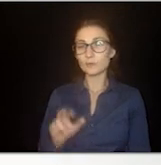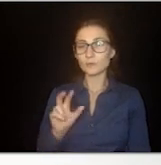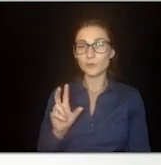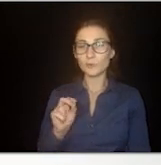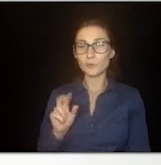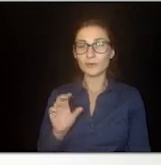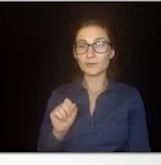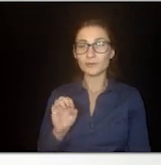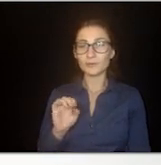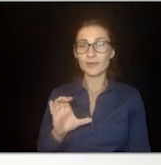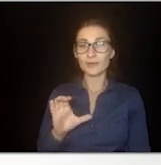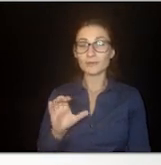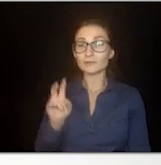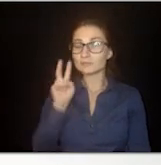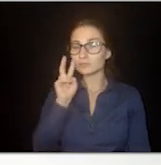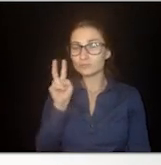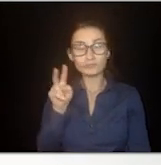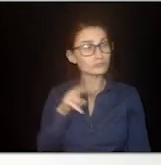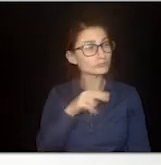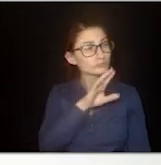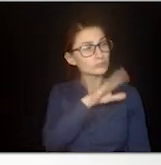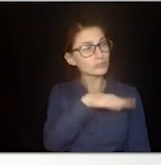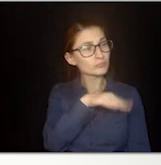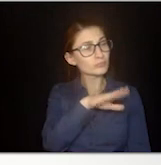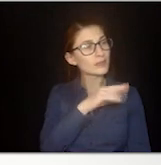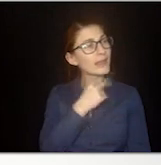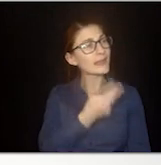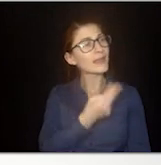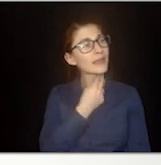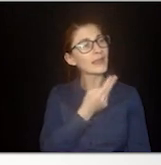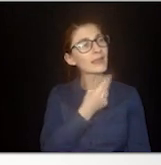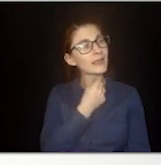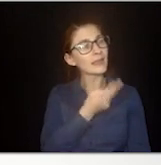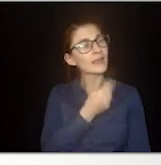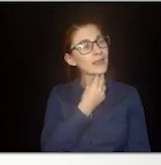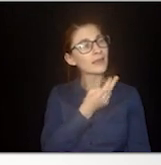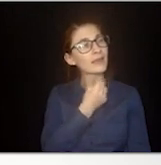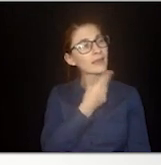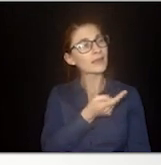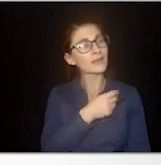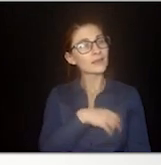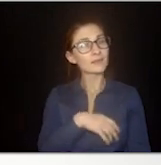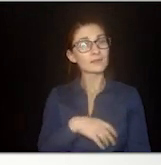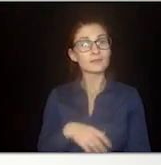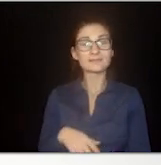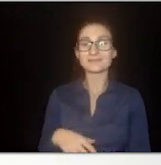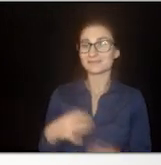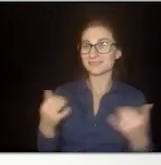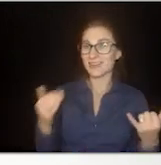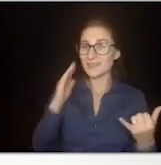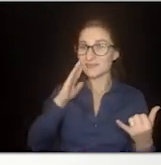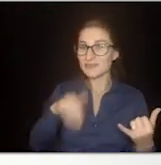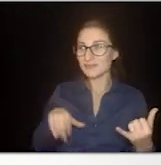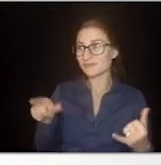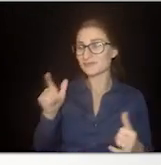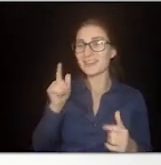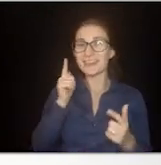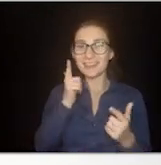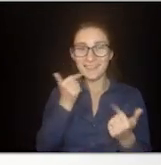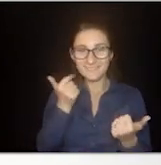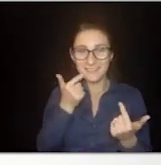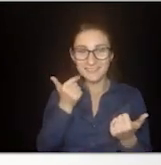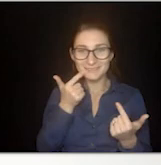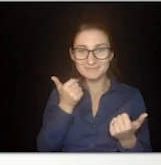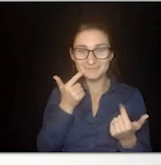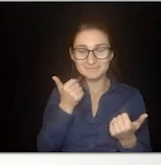After about 30 seconds, Arna looks to Ms. Mallory and vocalizes. Ms. Mallory knows that Arna is laughing in